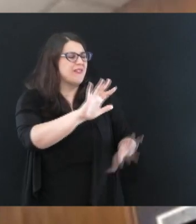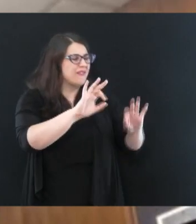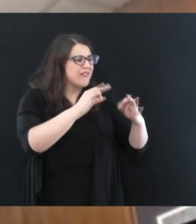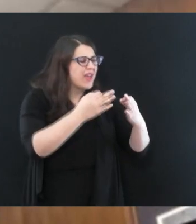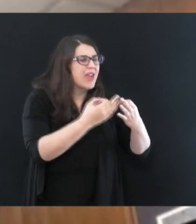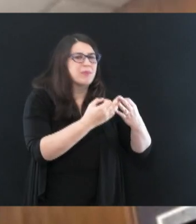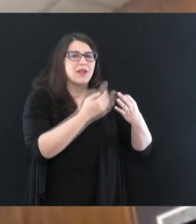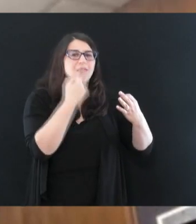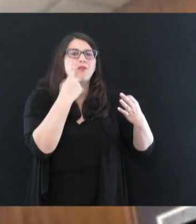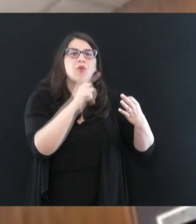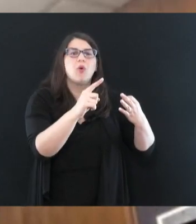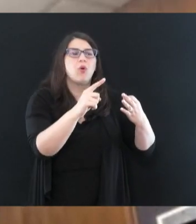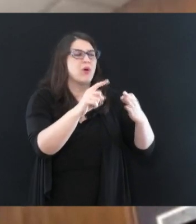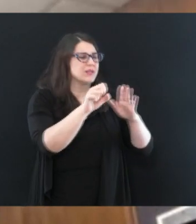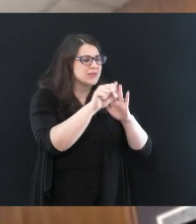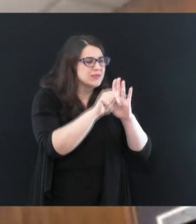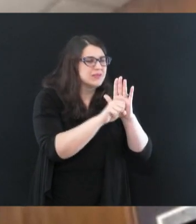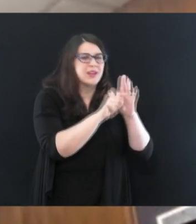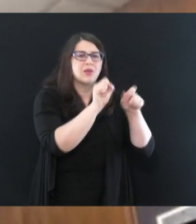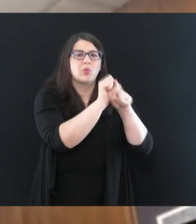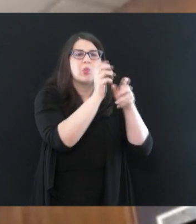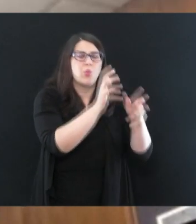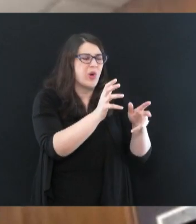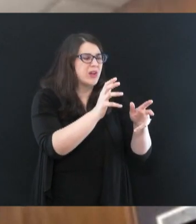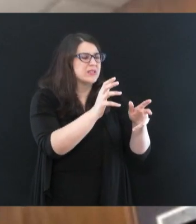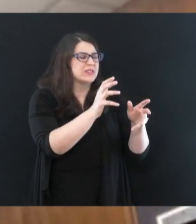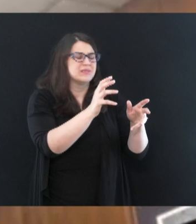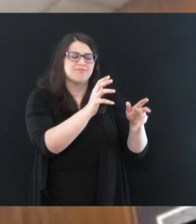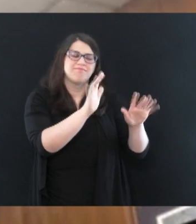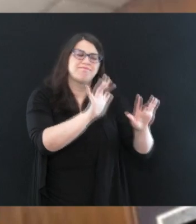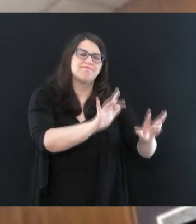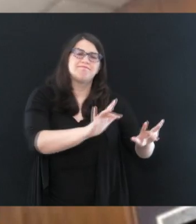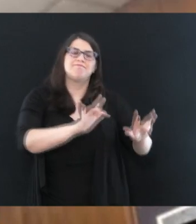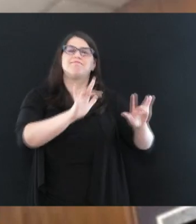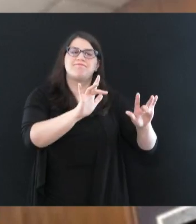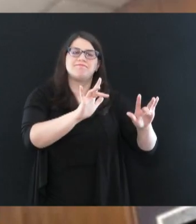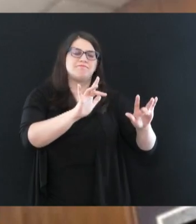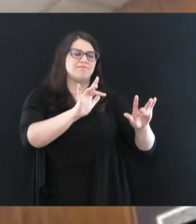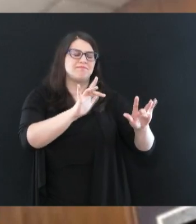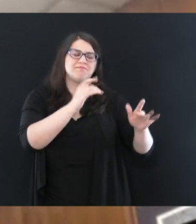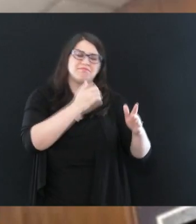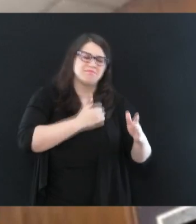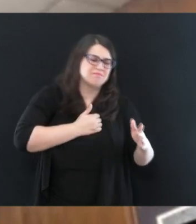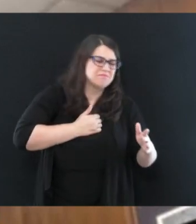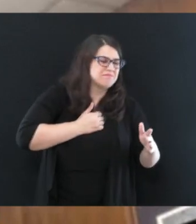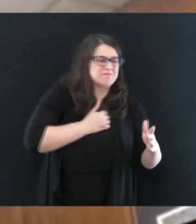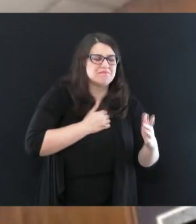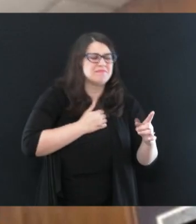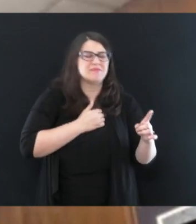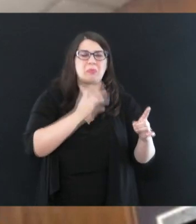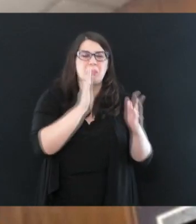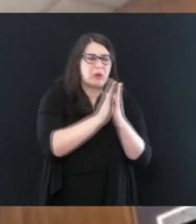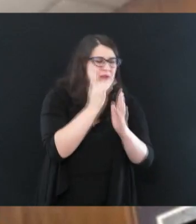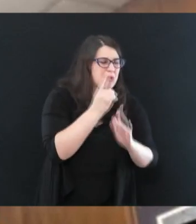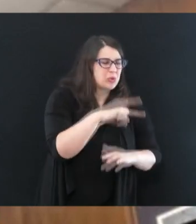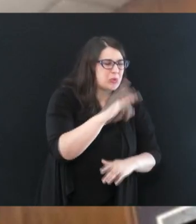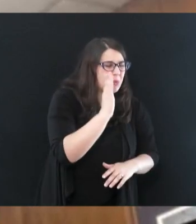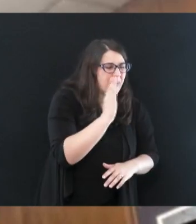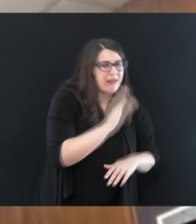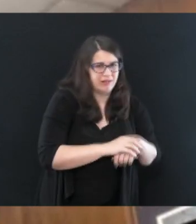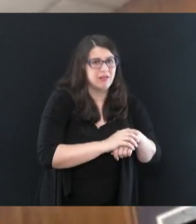our fellow state worker. We will keep her family in our thoughts and prayers. Today,